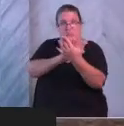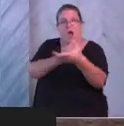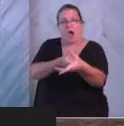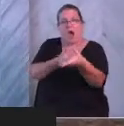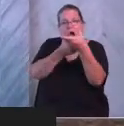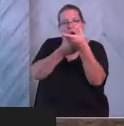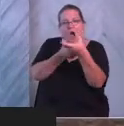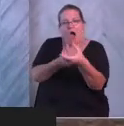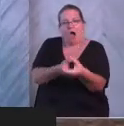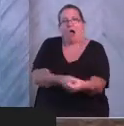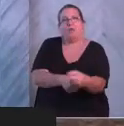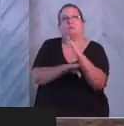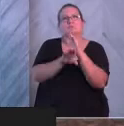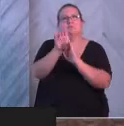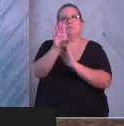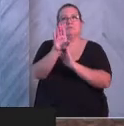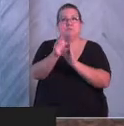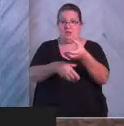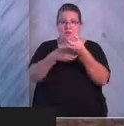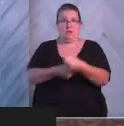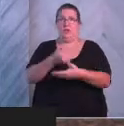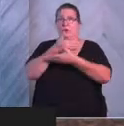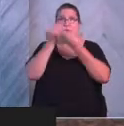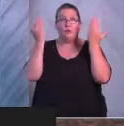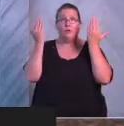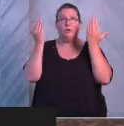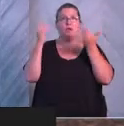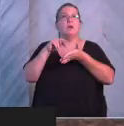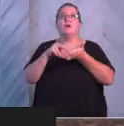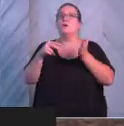trust. If you don't have the trust, you will